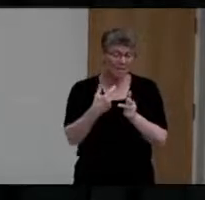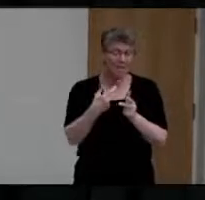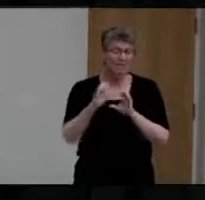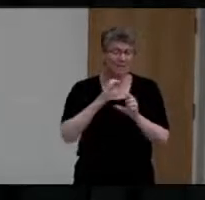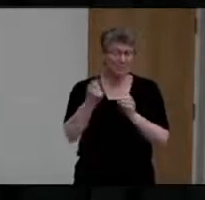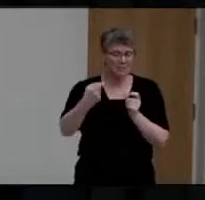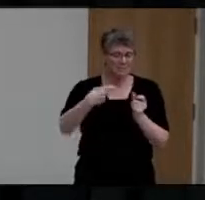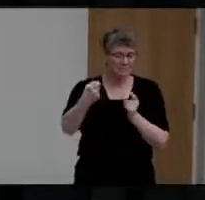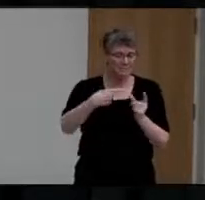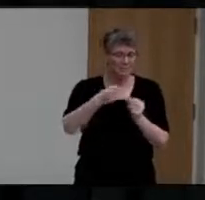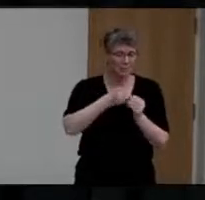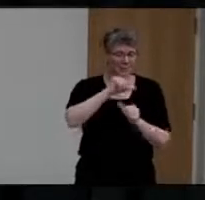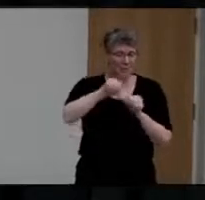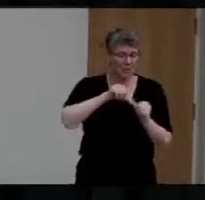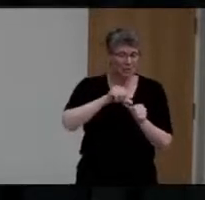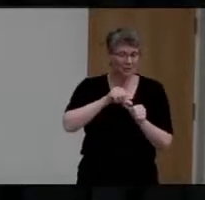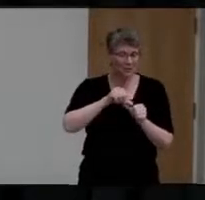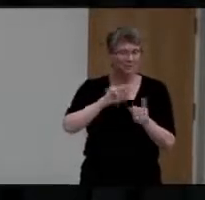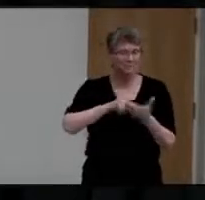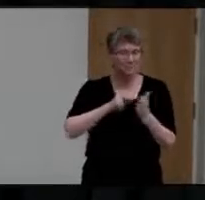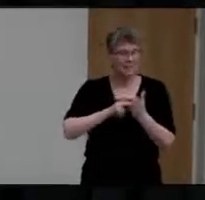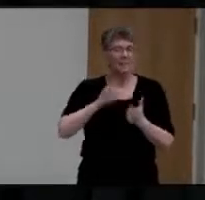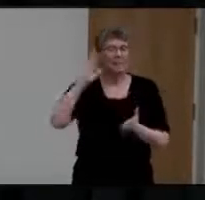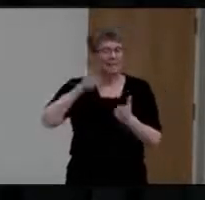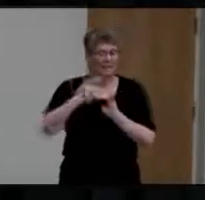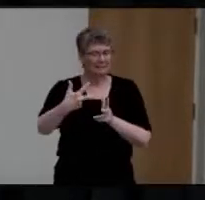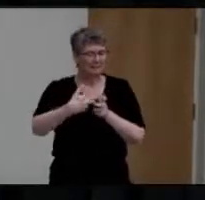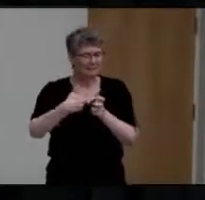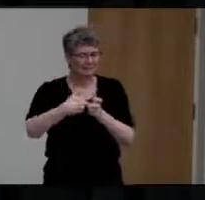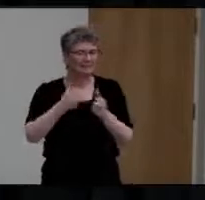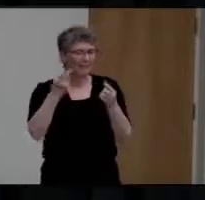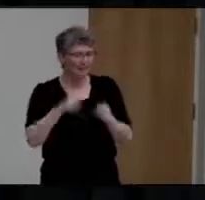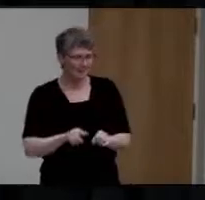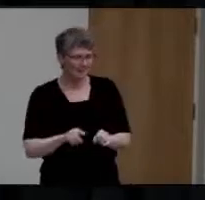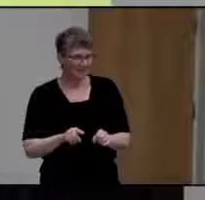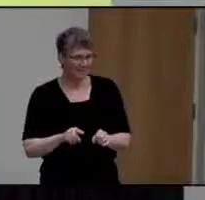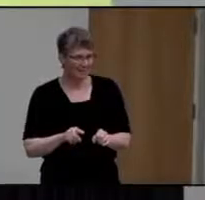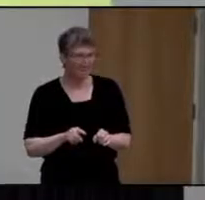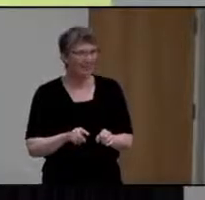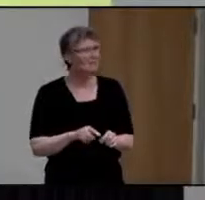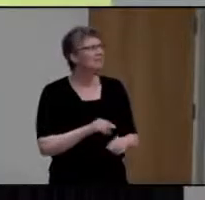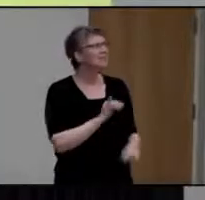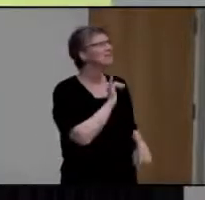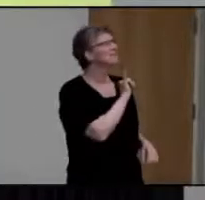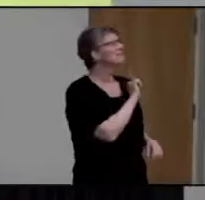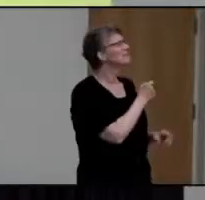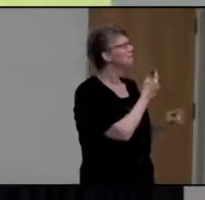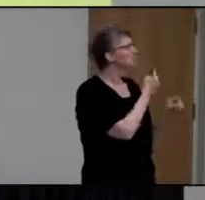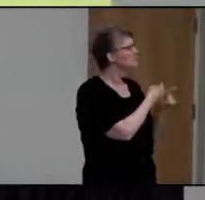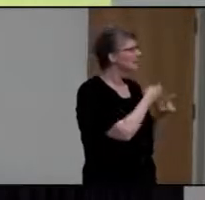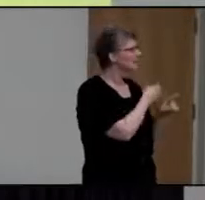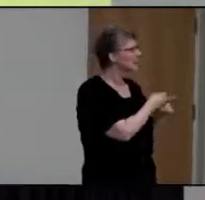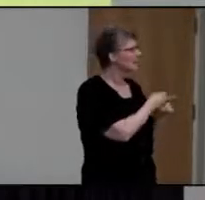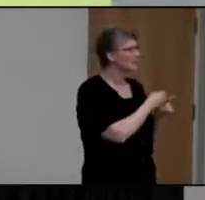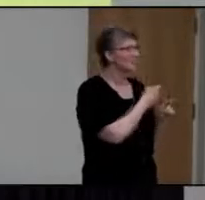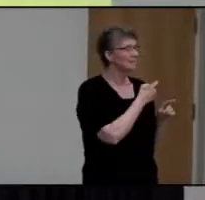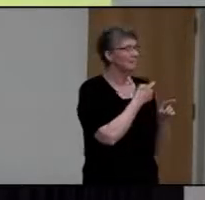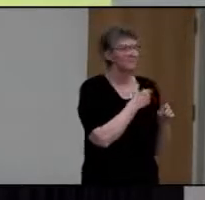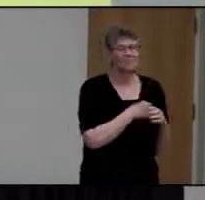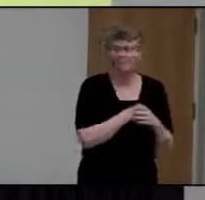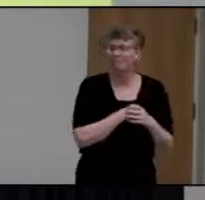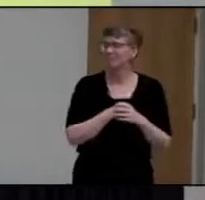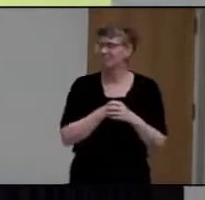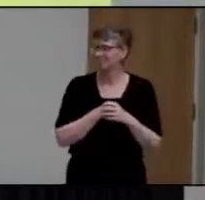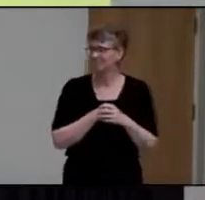head-on collisions are. And I went, right, you know? Yeah. But what about the pedestrians? Actually, I was studying up for